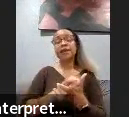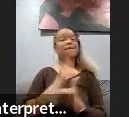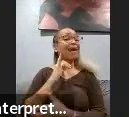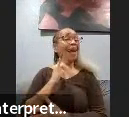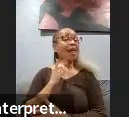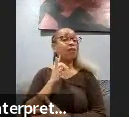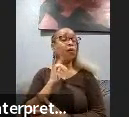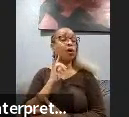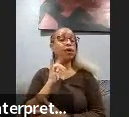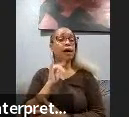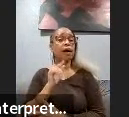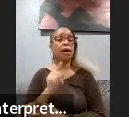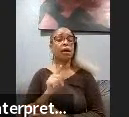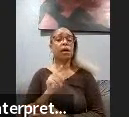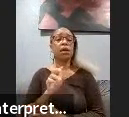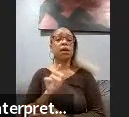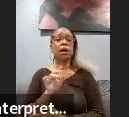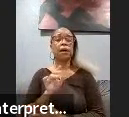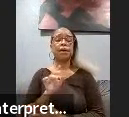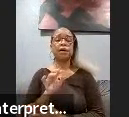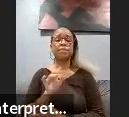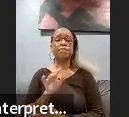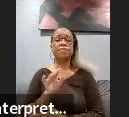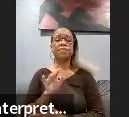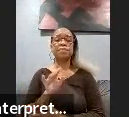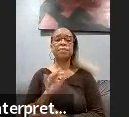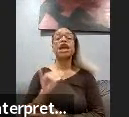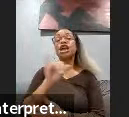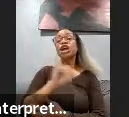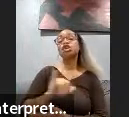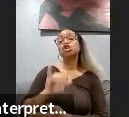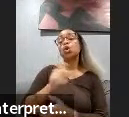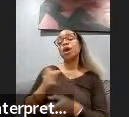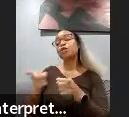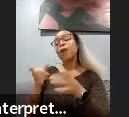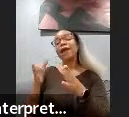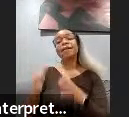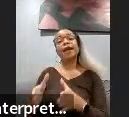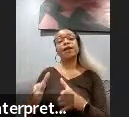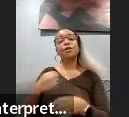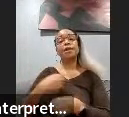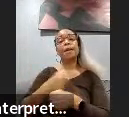California, the insurance regulators have made it so that